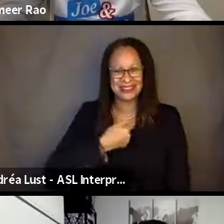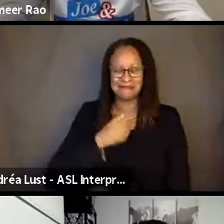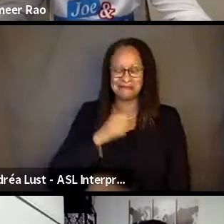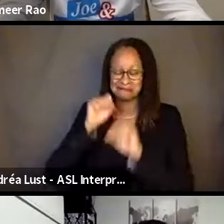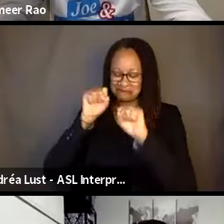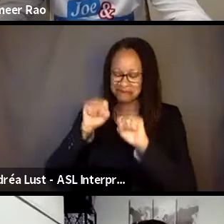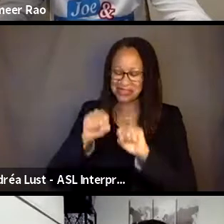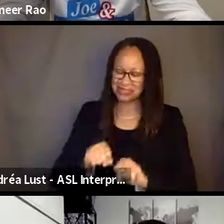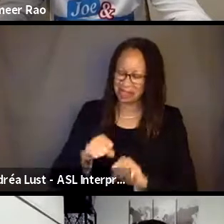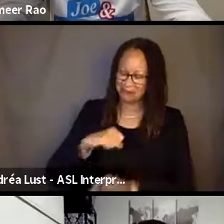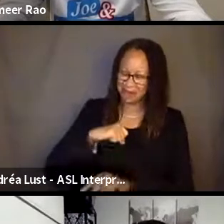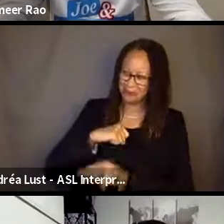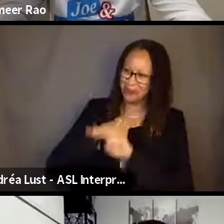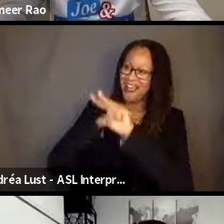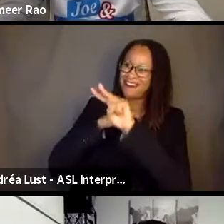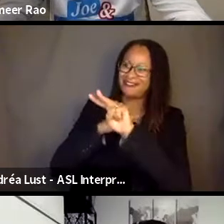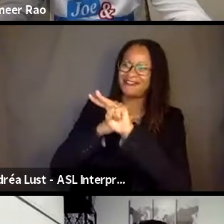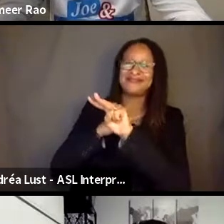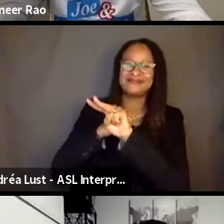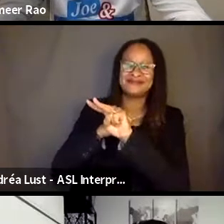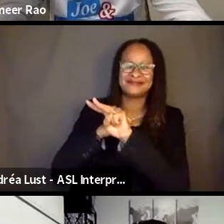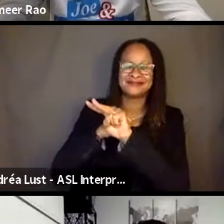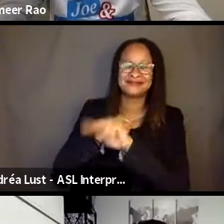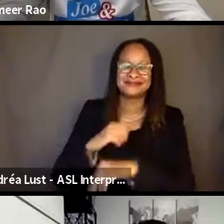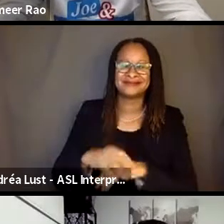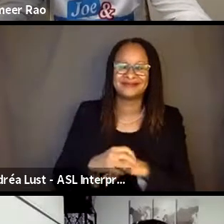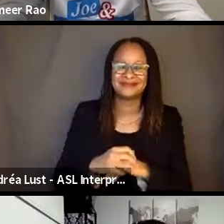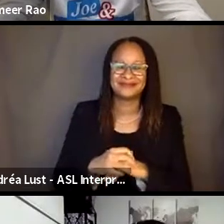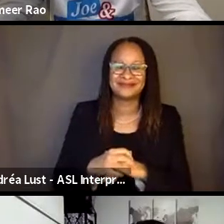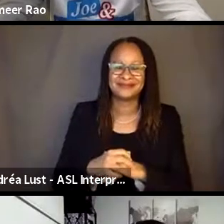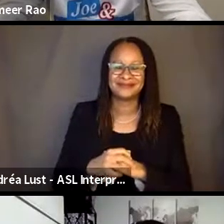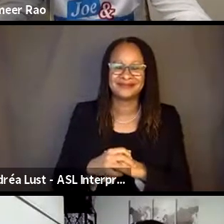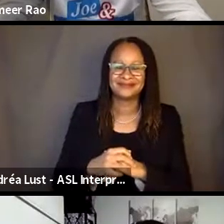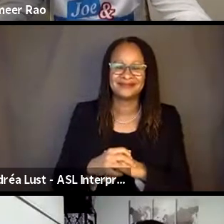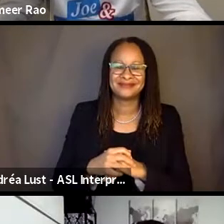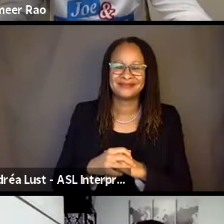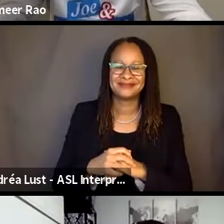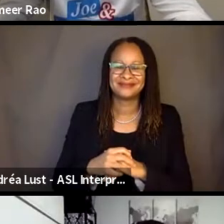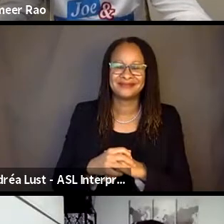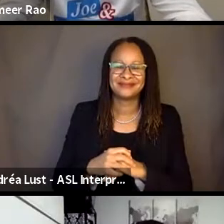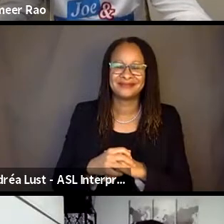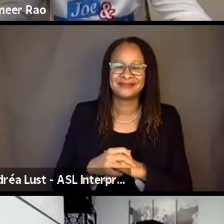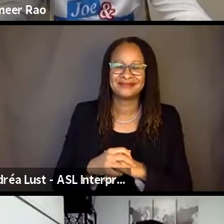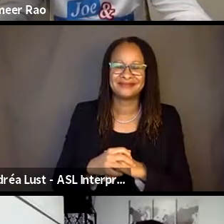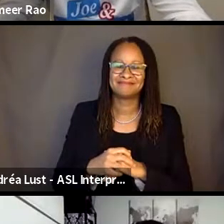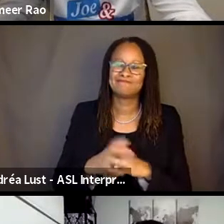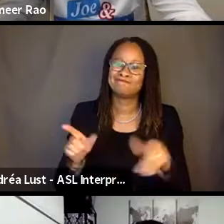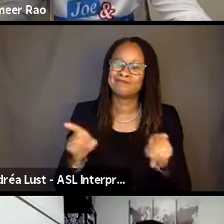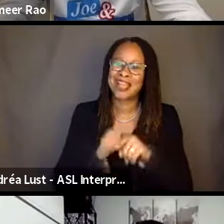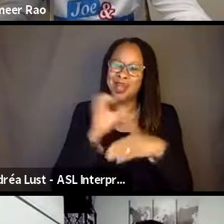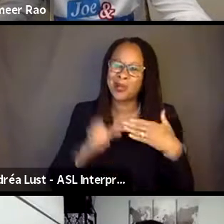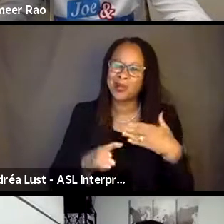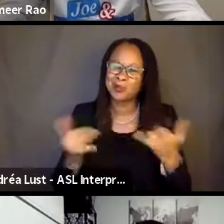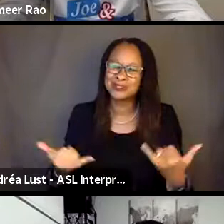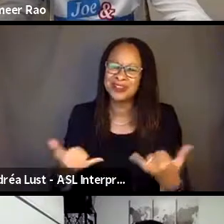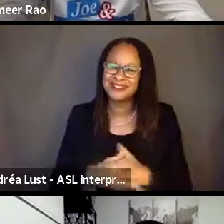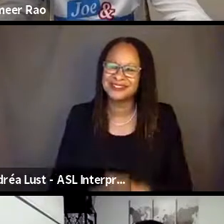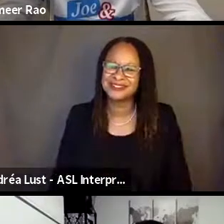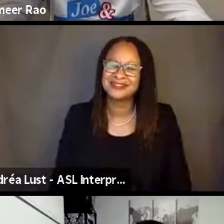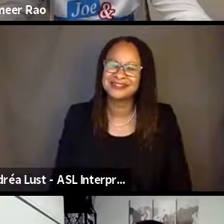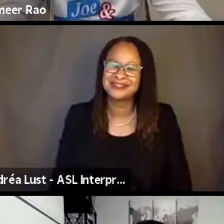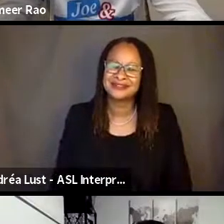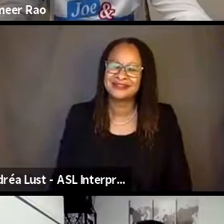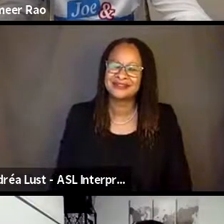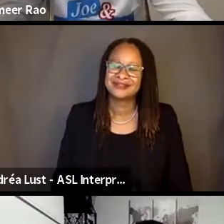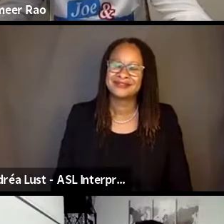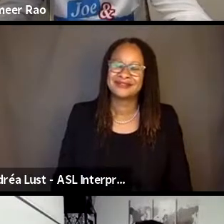can be proud of. In closing, the late